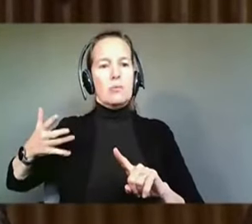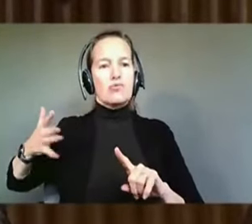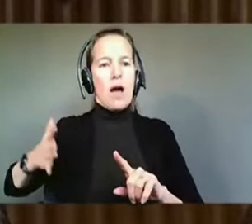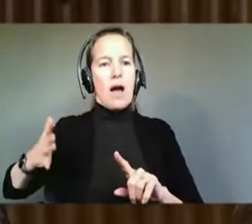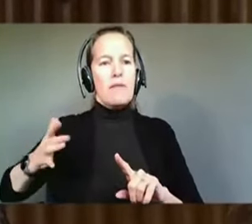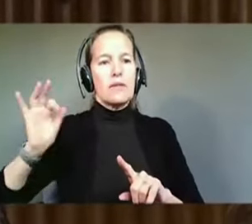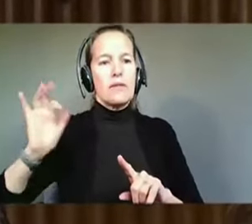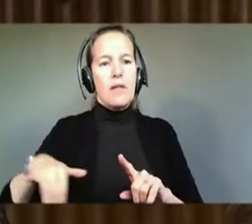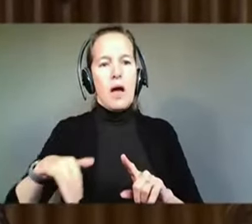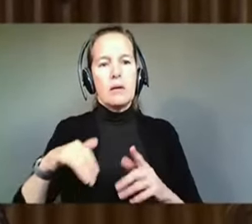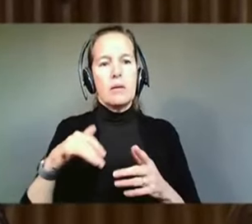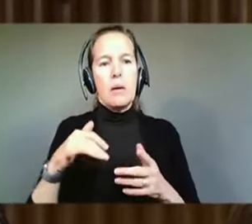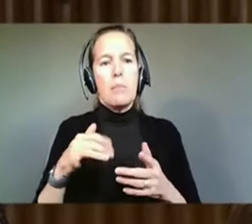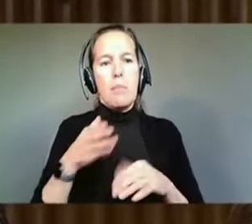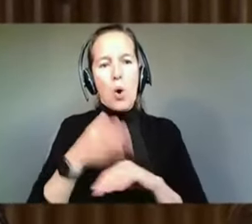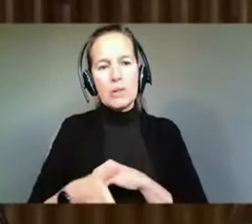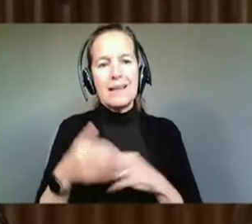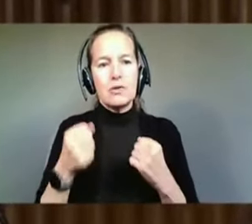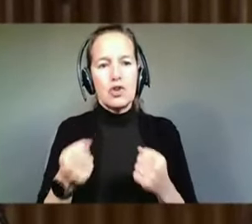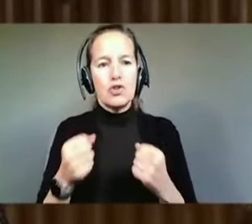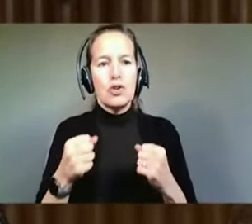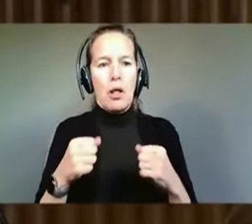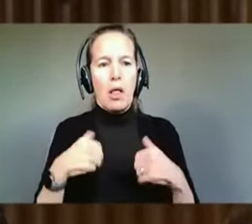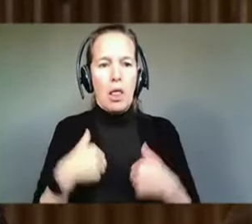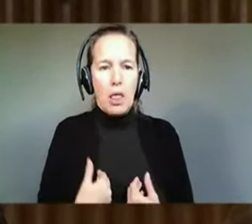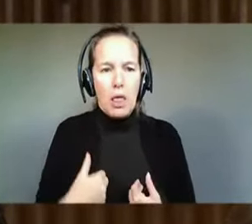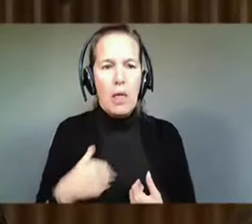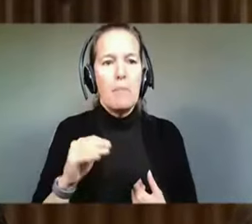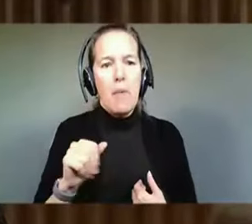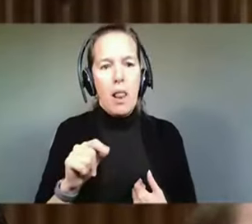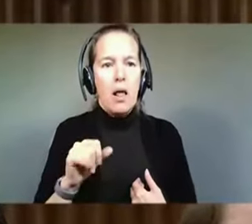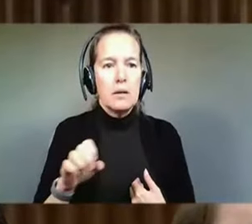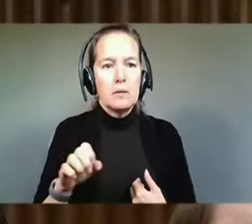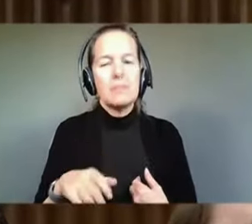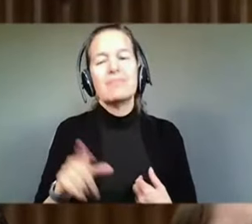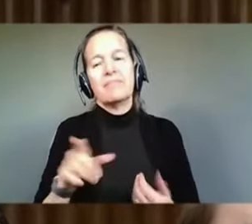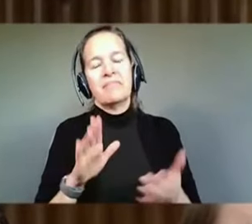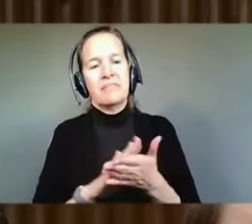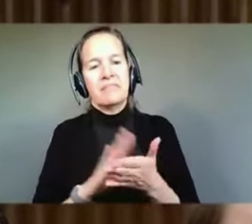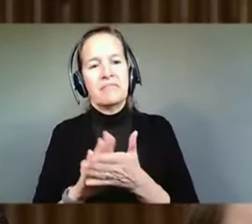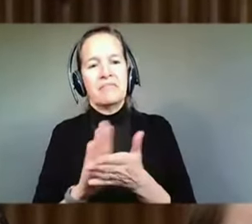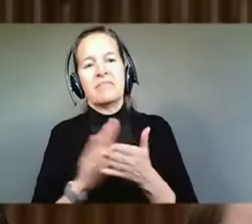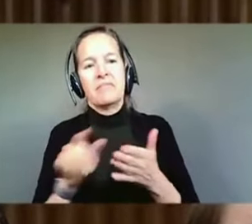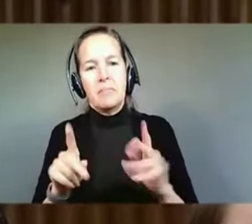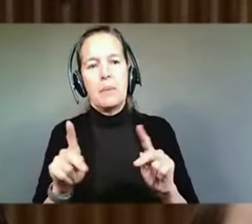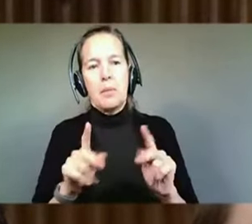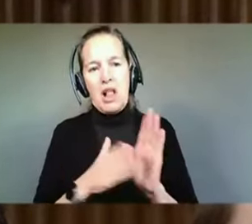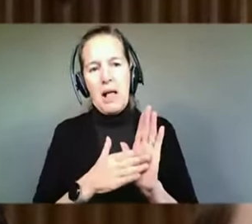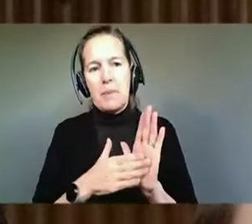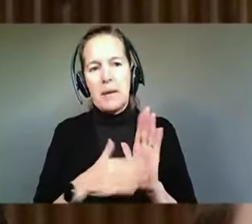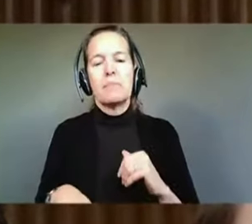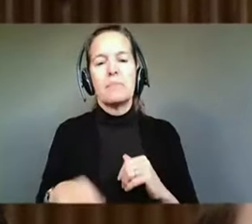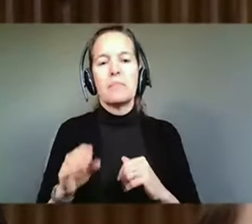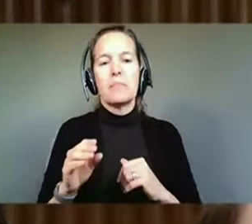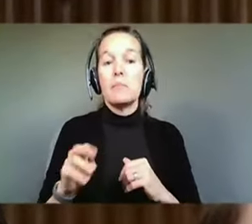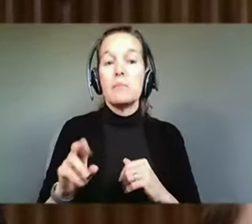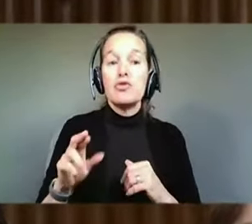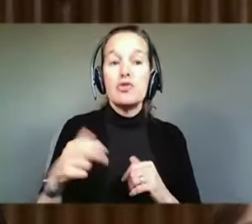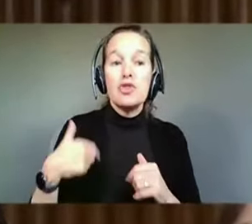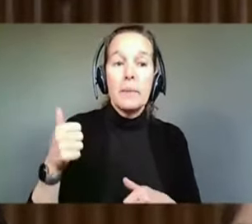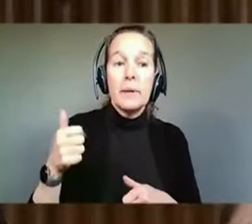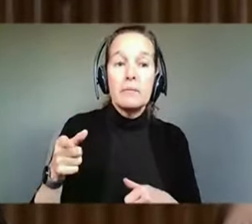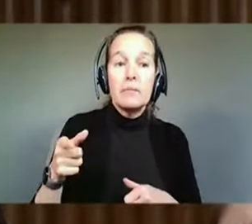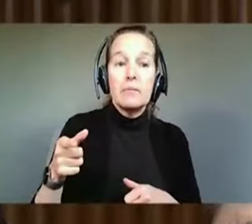Okay. Okay. Mr. Chairman, I yield. Thank you all. Senator